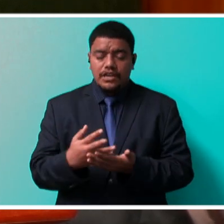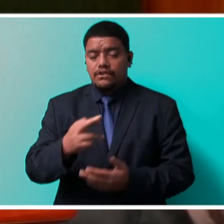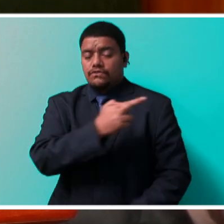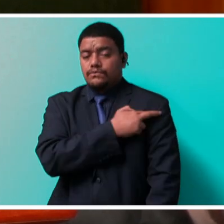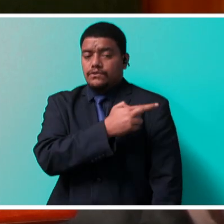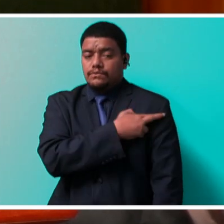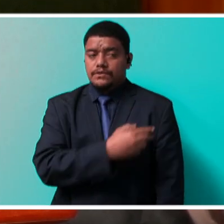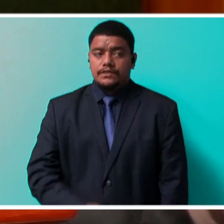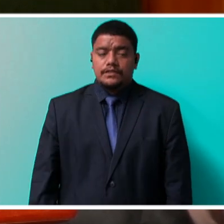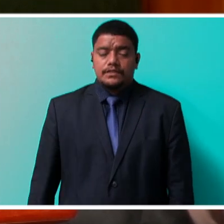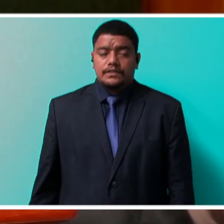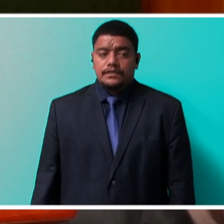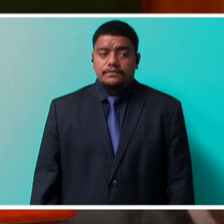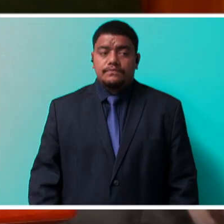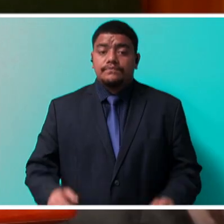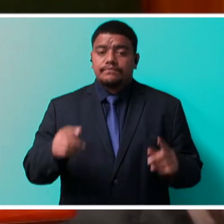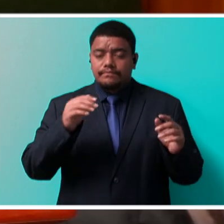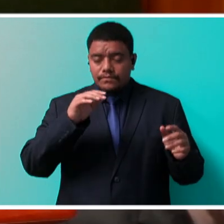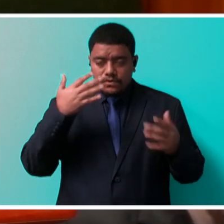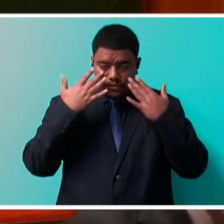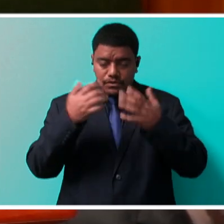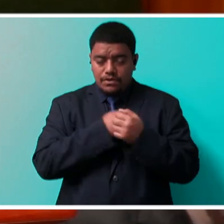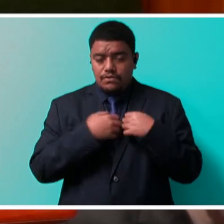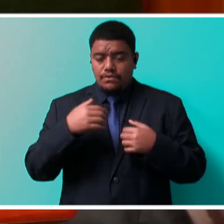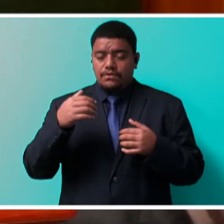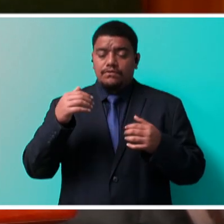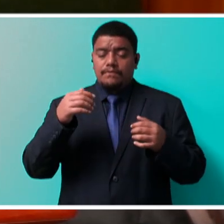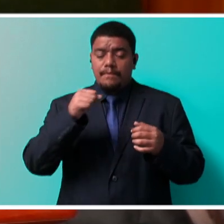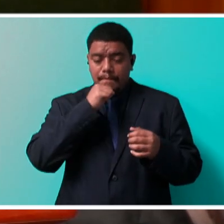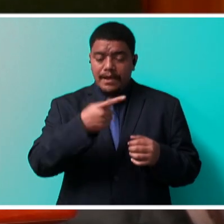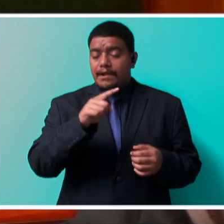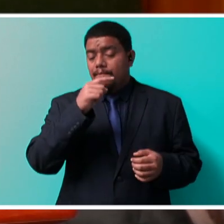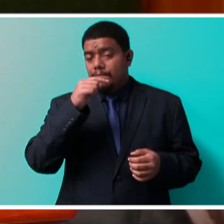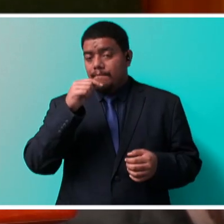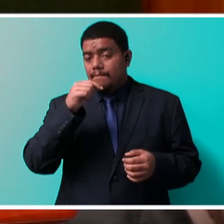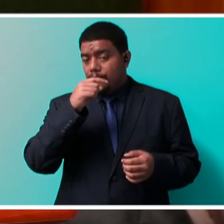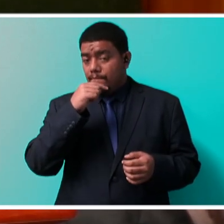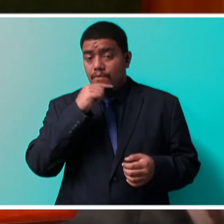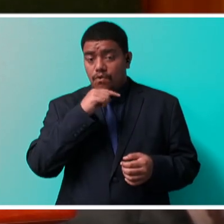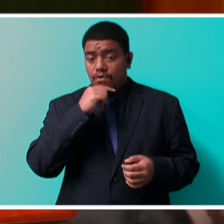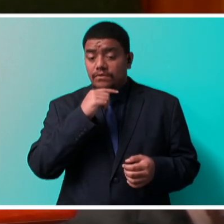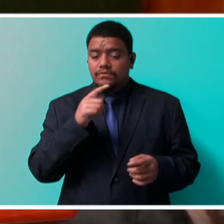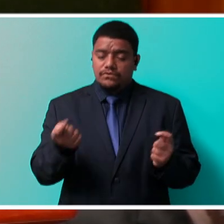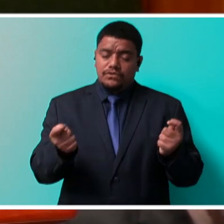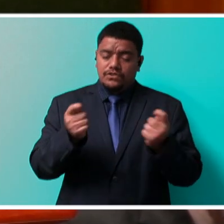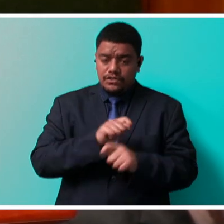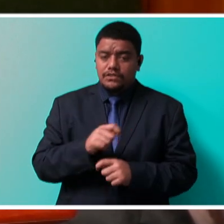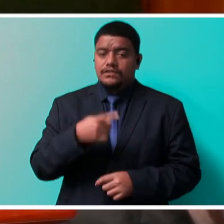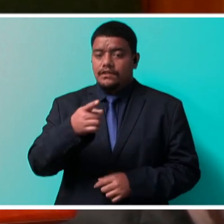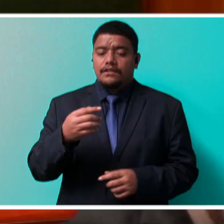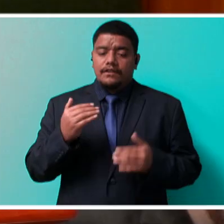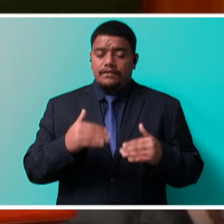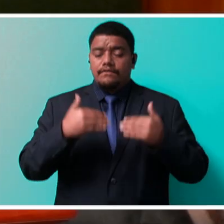responsibility. Their participation reflects our commitment to engaging men and boys as partners in change, critical allies in